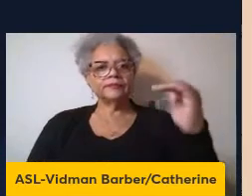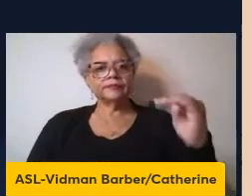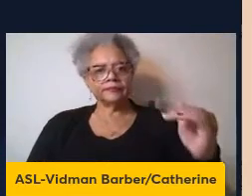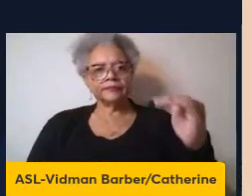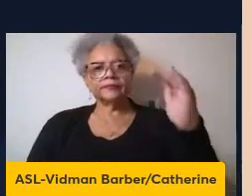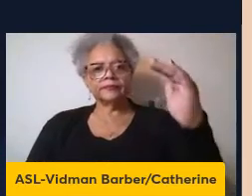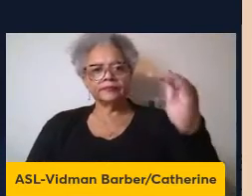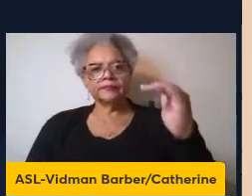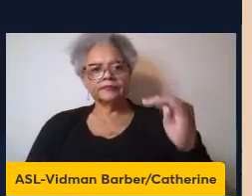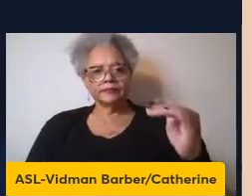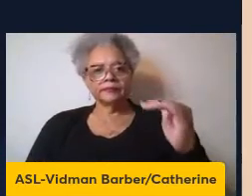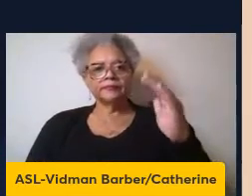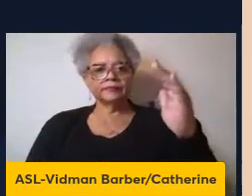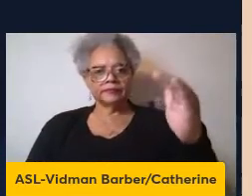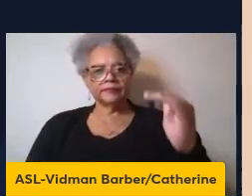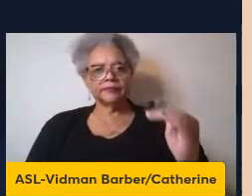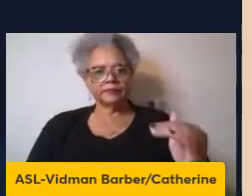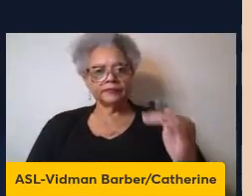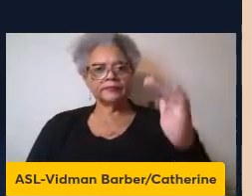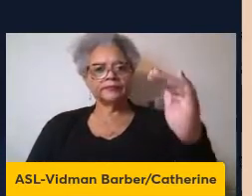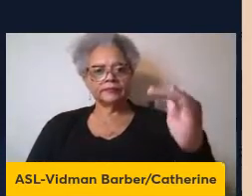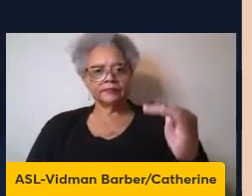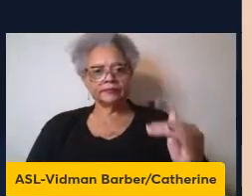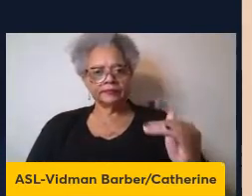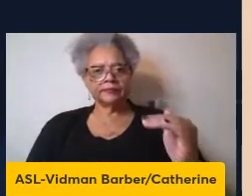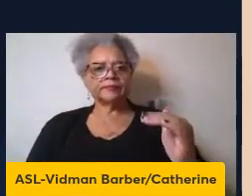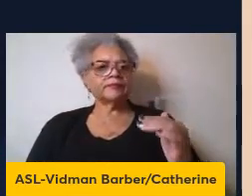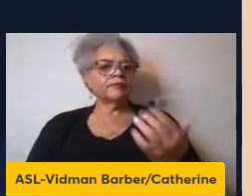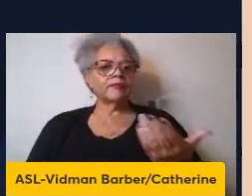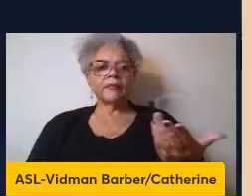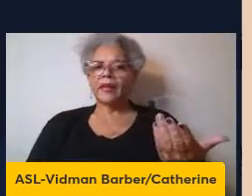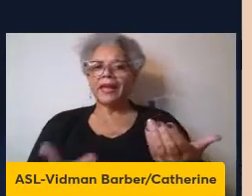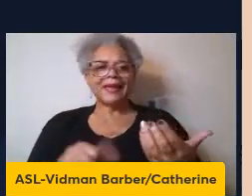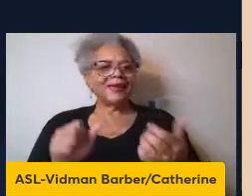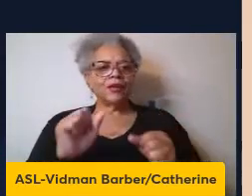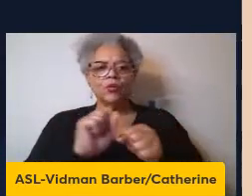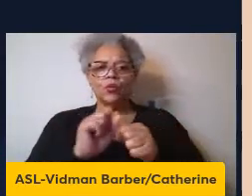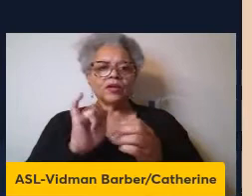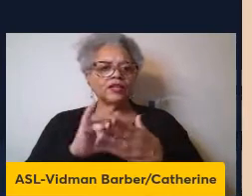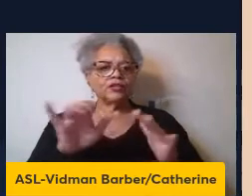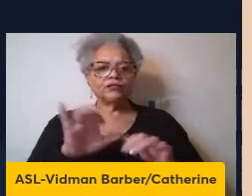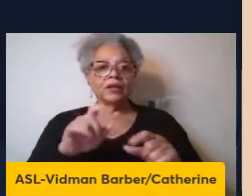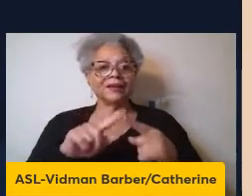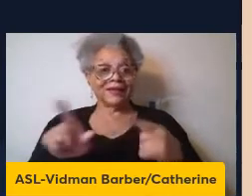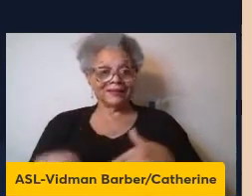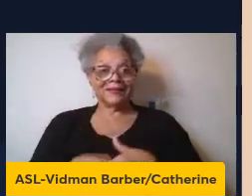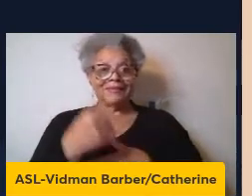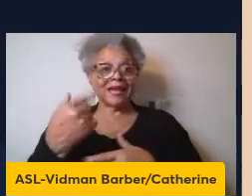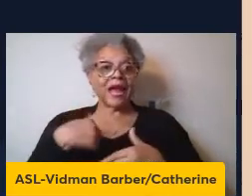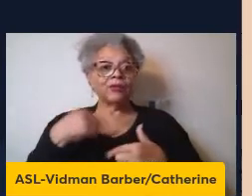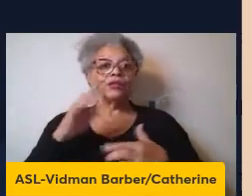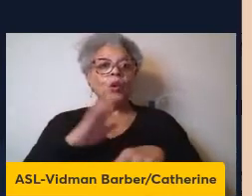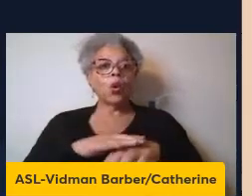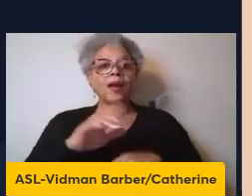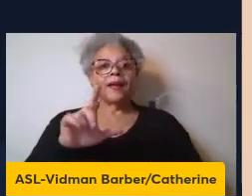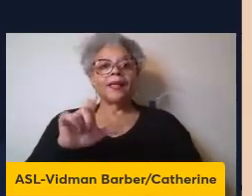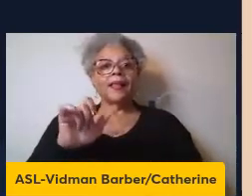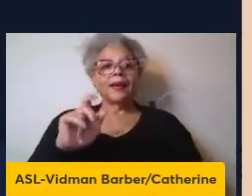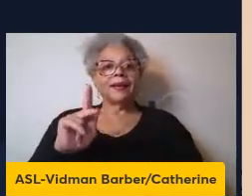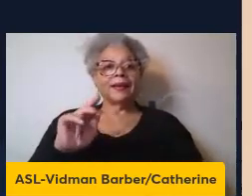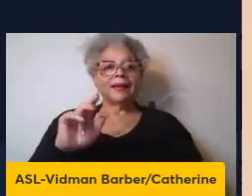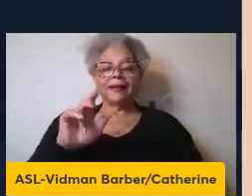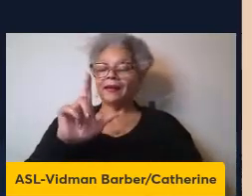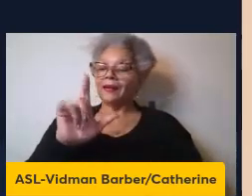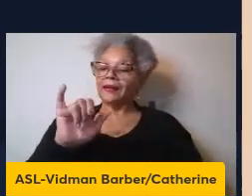your publications, patents, any notable work you've done. Like today, I was on LinkedIn and I saw that one